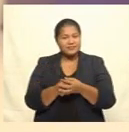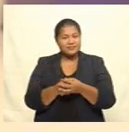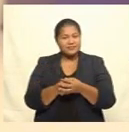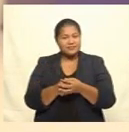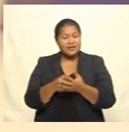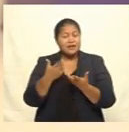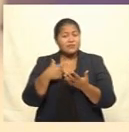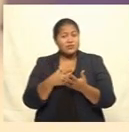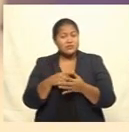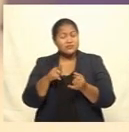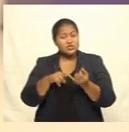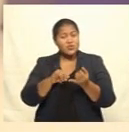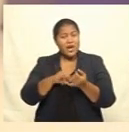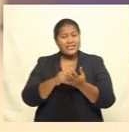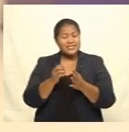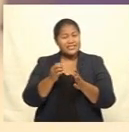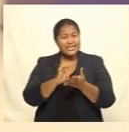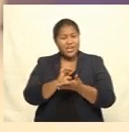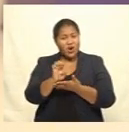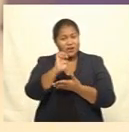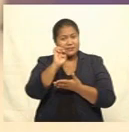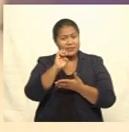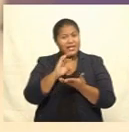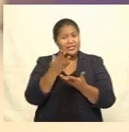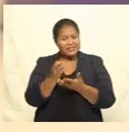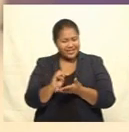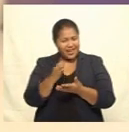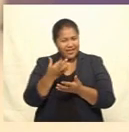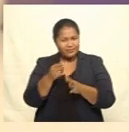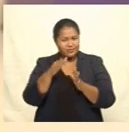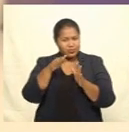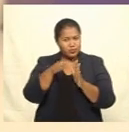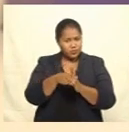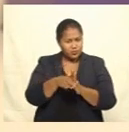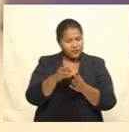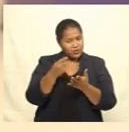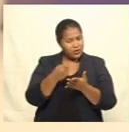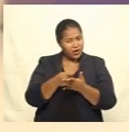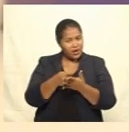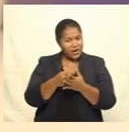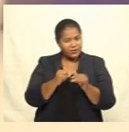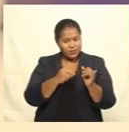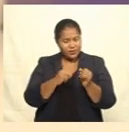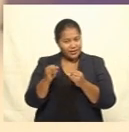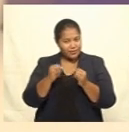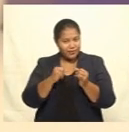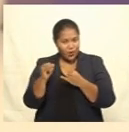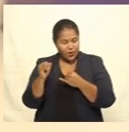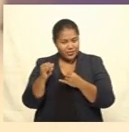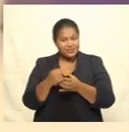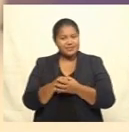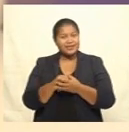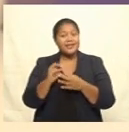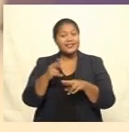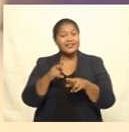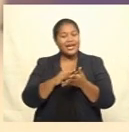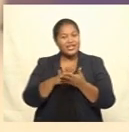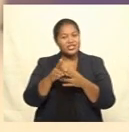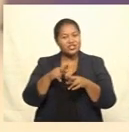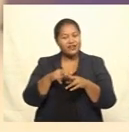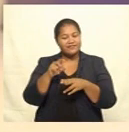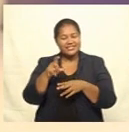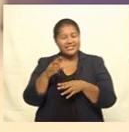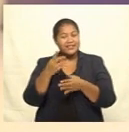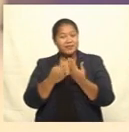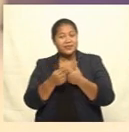of the US economy had a sting in the tail for the dollar as it sucked in imports and drove the trade deficit to record highs in March.